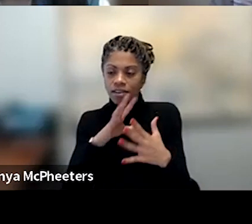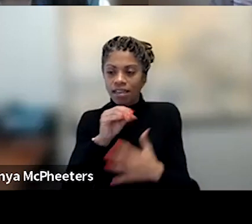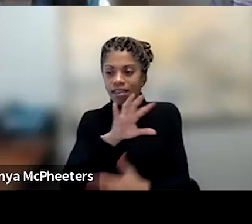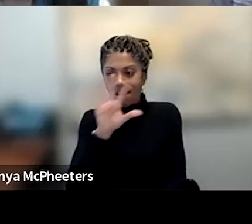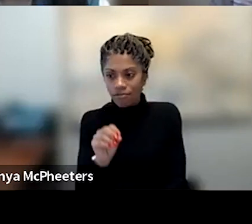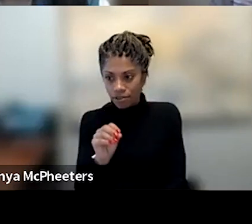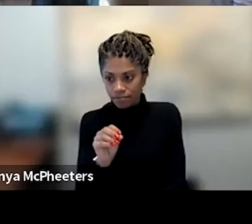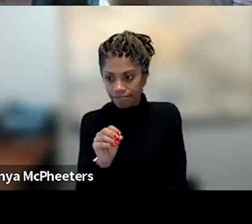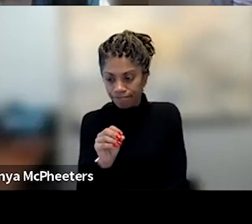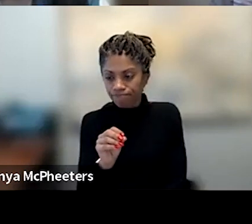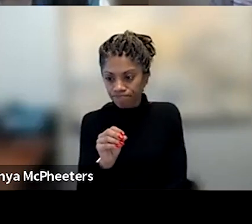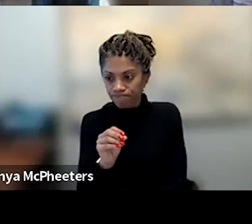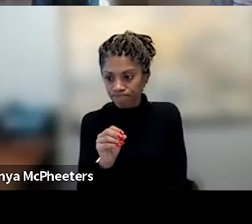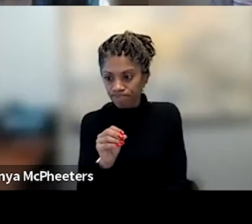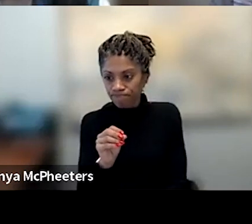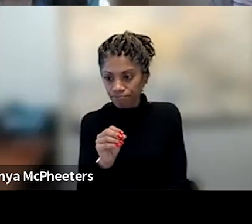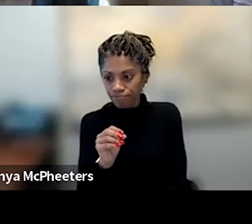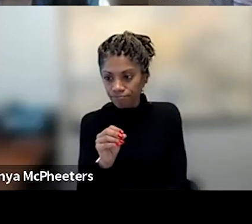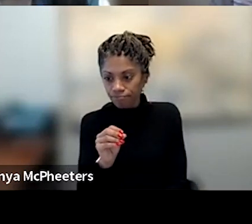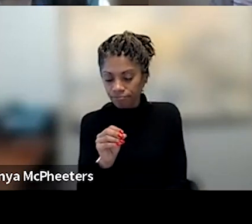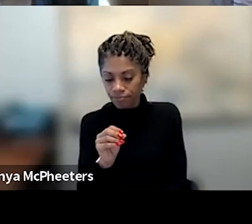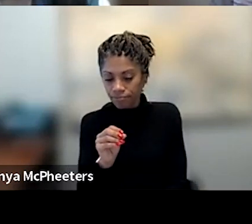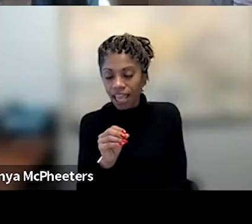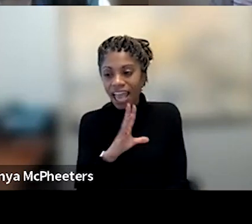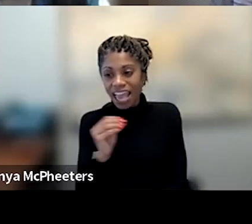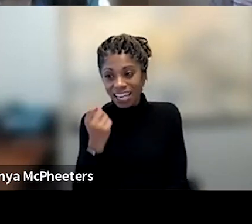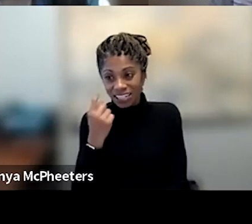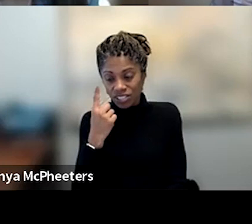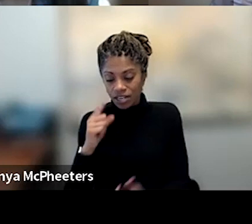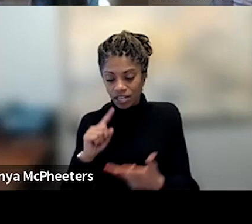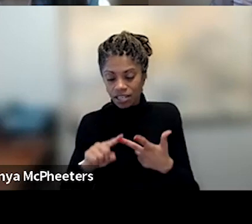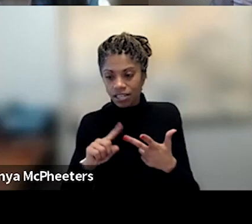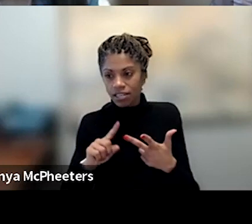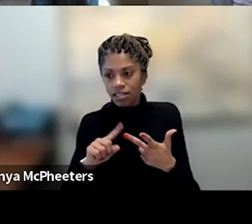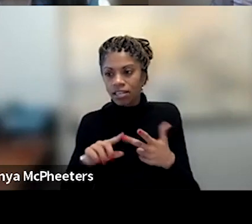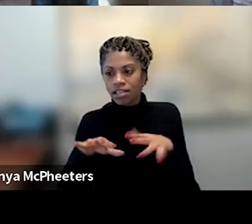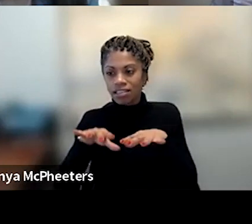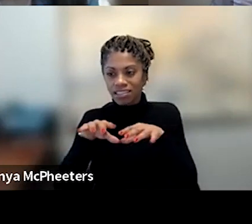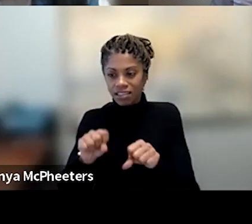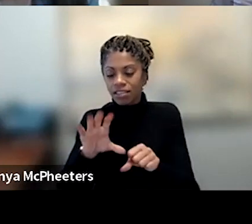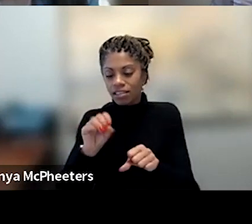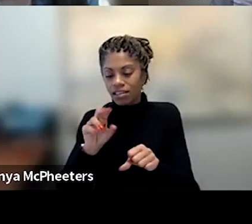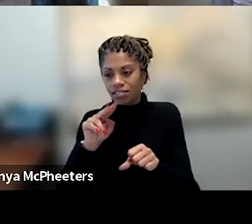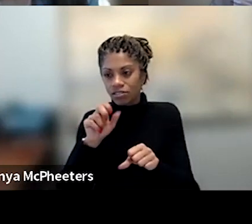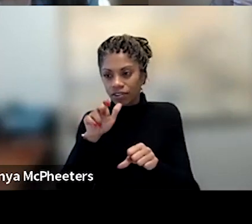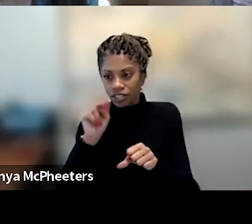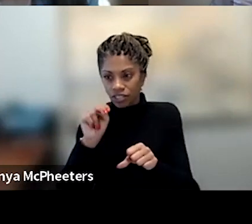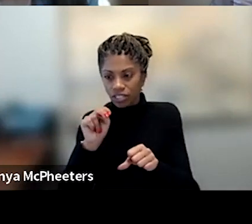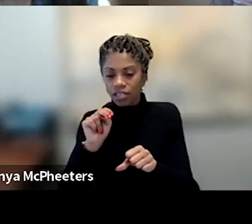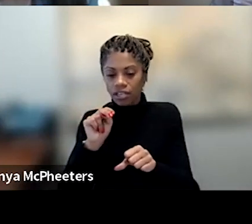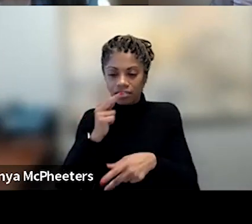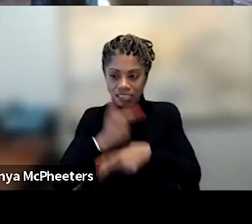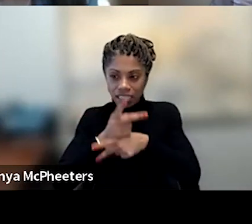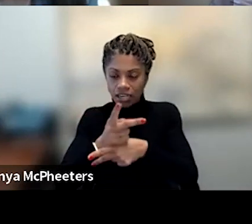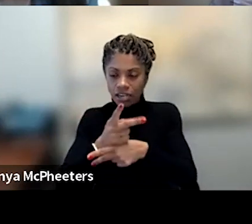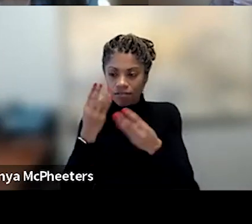both in conservation, which has been dominated by white Westerners, a sort of narrative of white Westerners coming